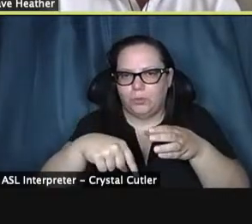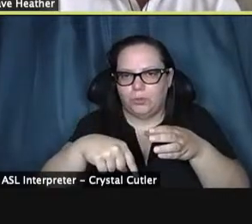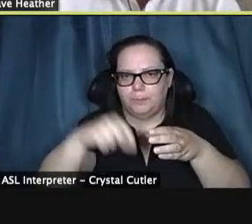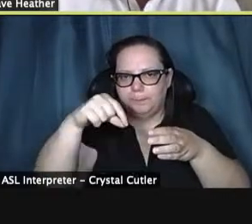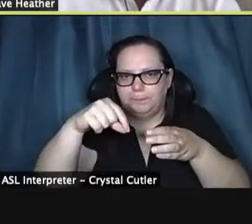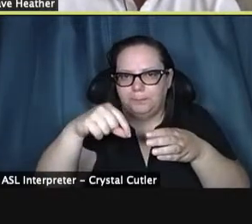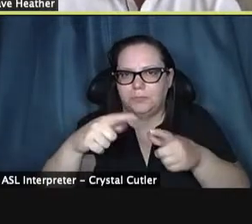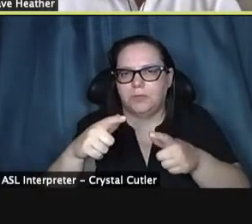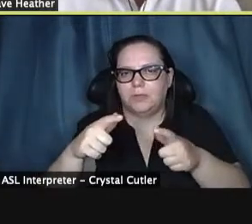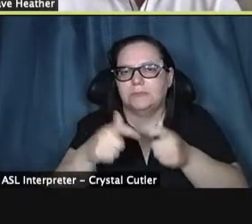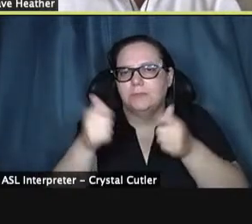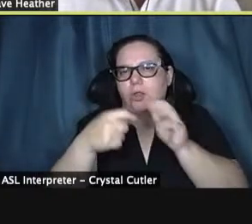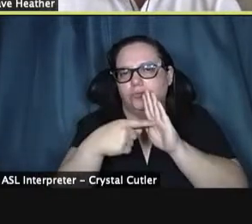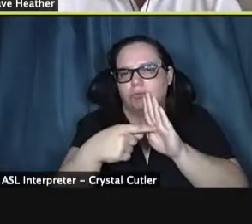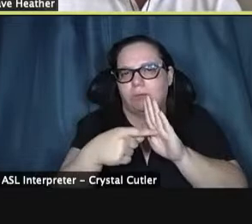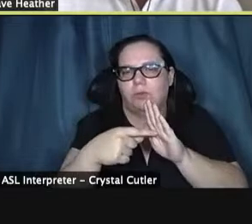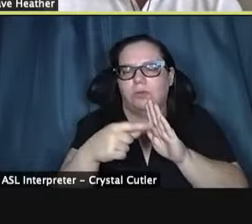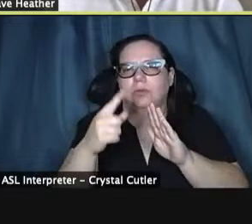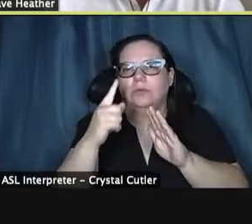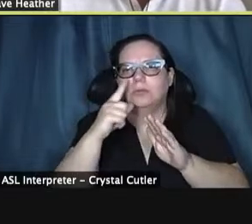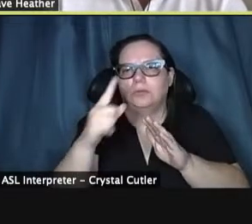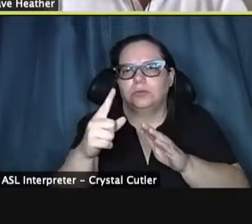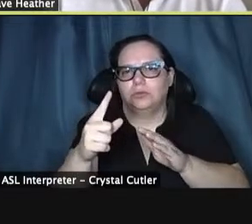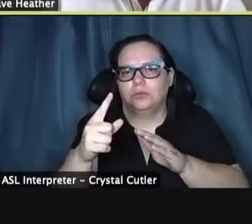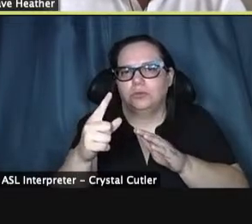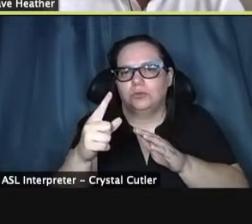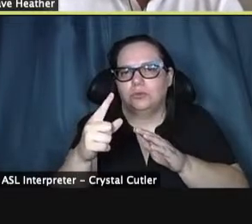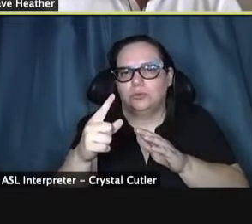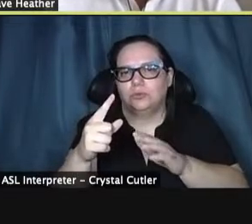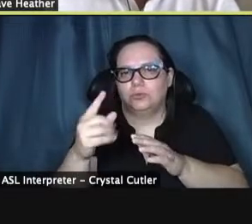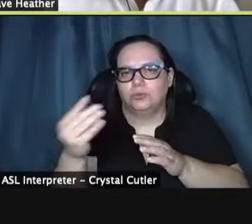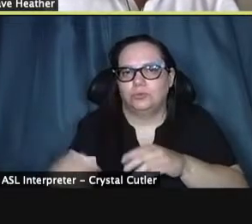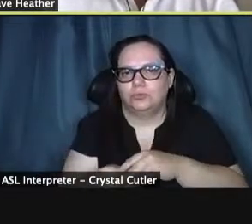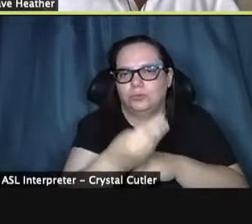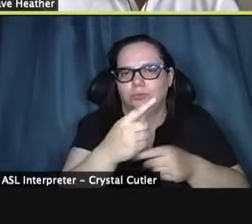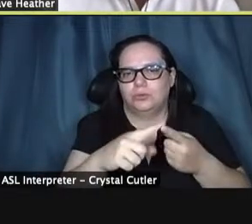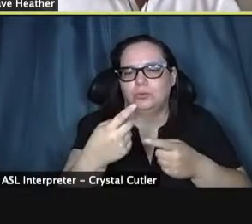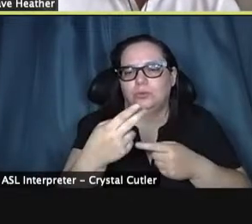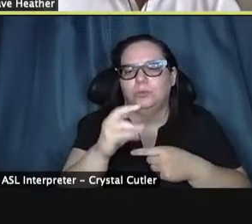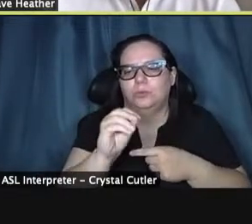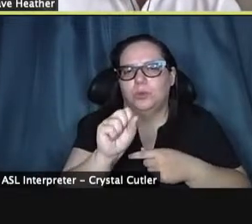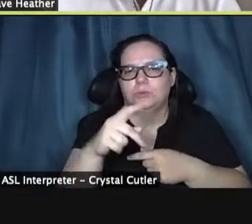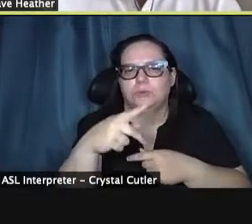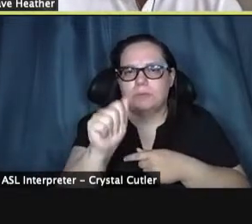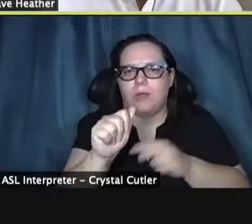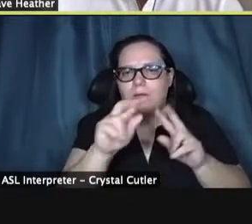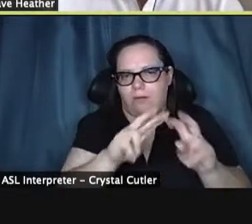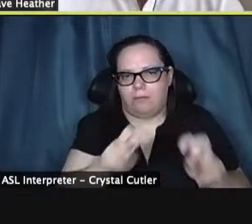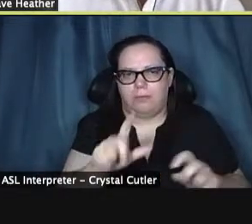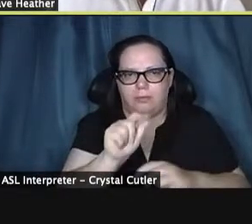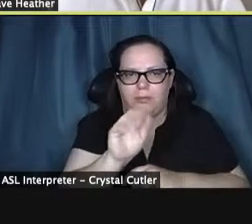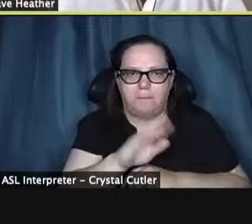be passed onto the PROSPER analytical laboratory.